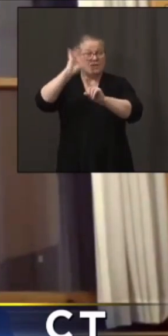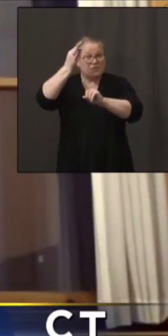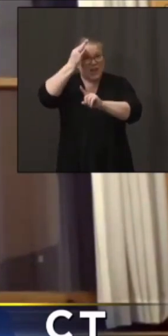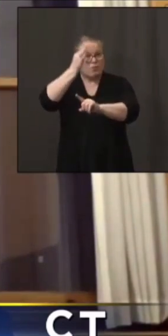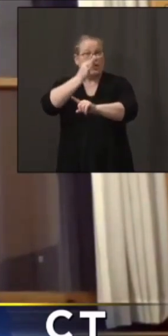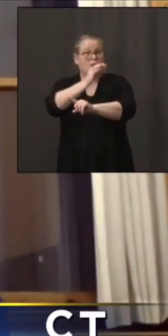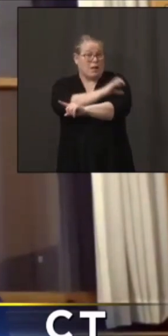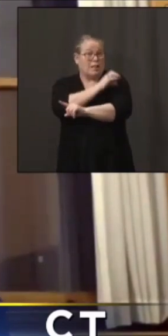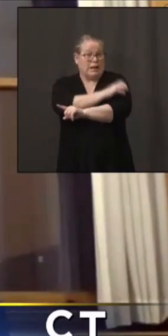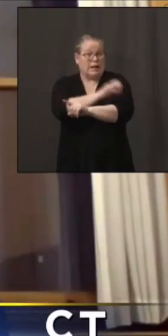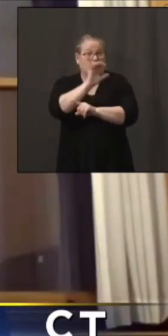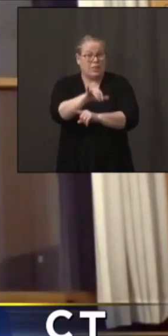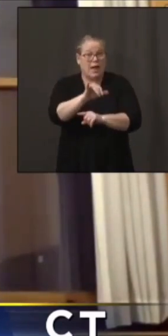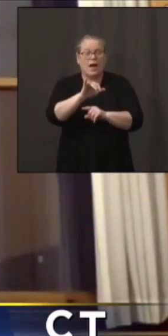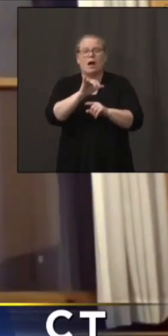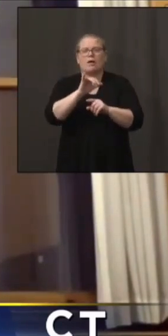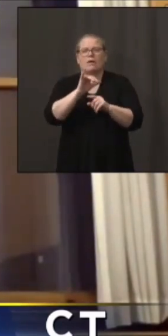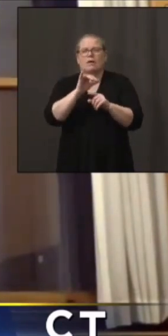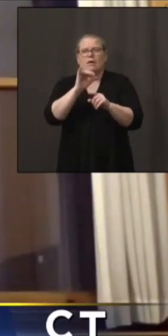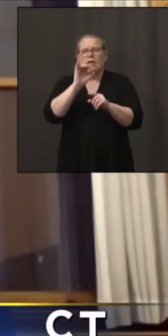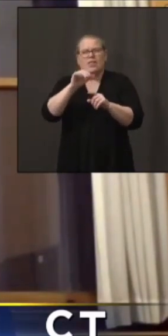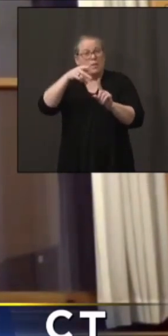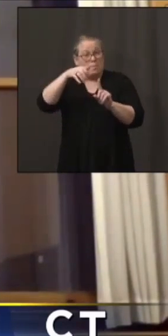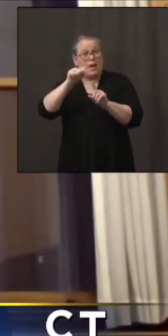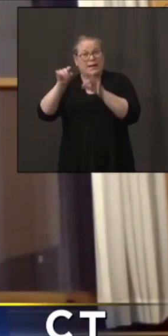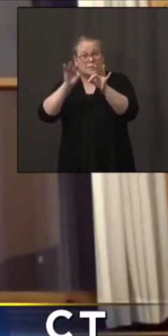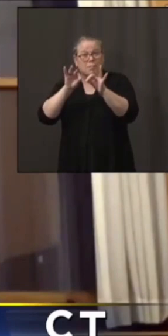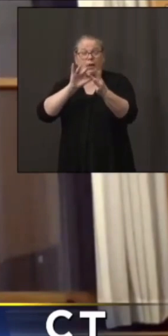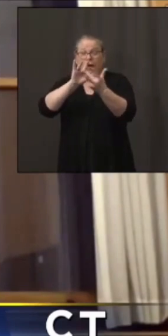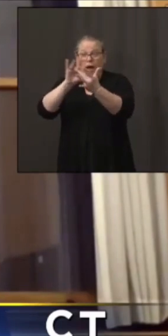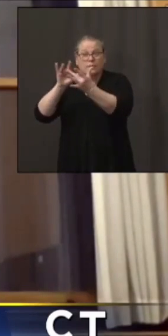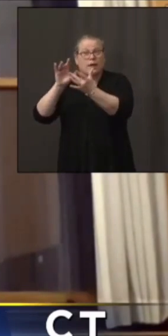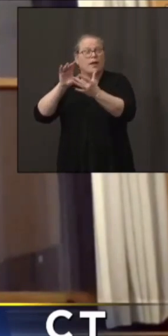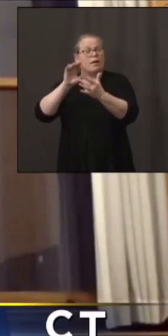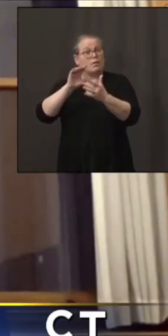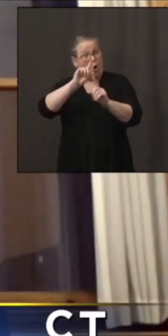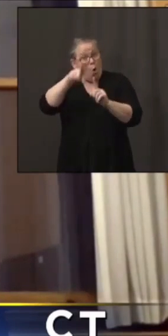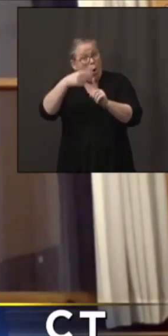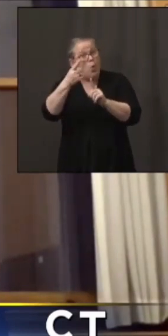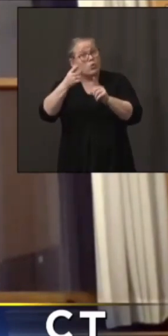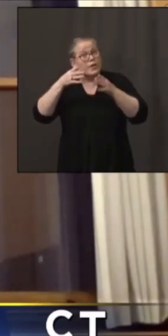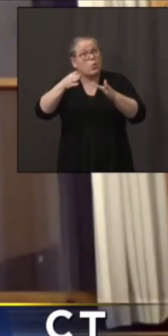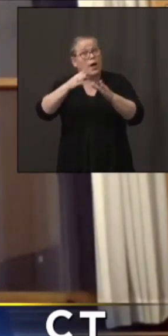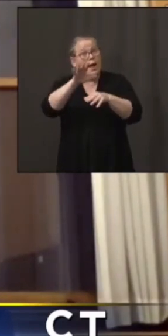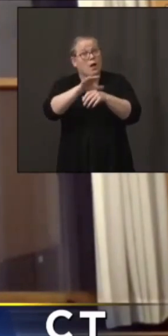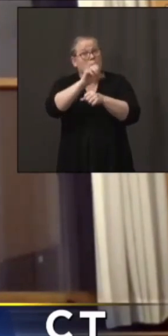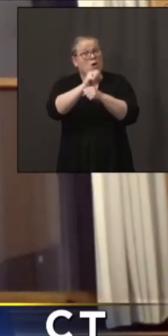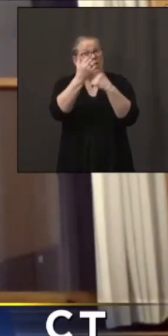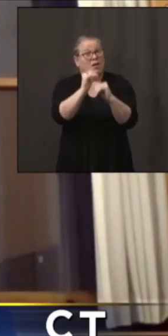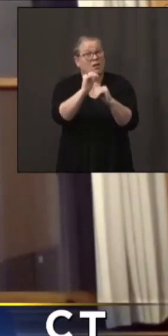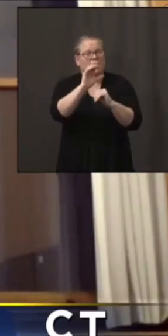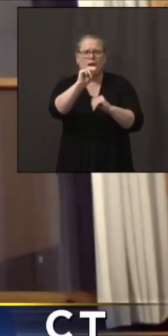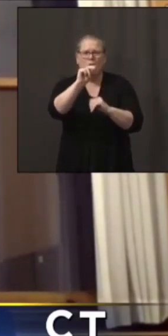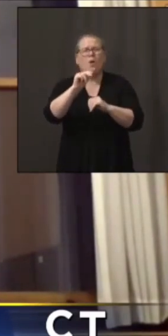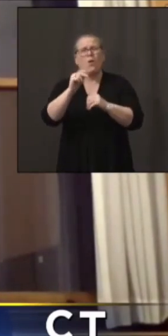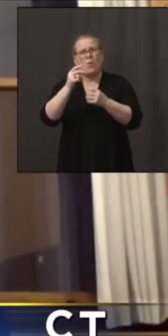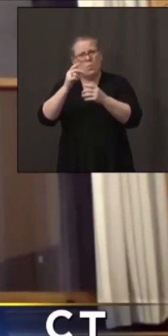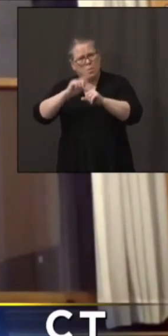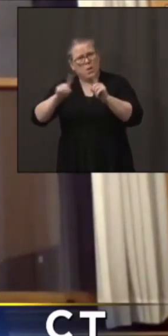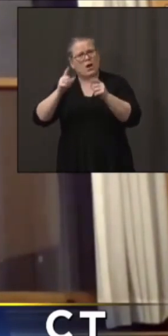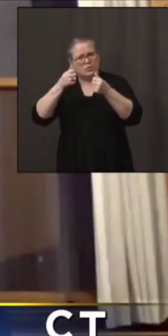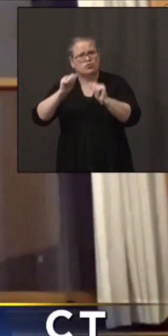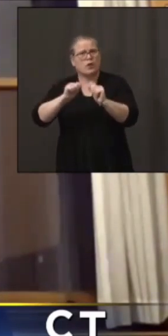that you get an appointment, right? So, they're getting out in front of this. They're helping to do the outreach. But as the governor said earlier,